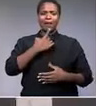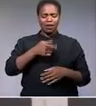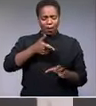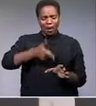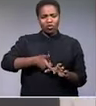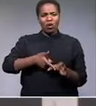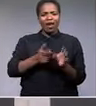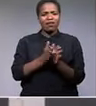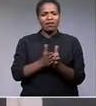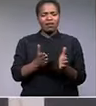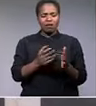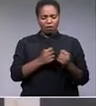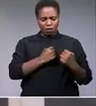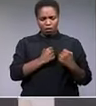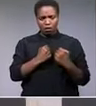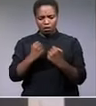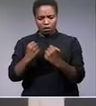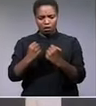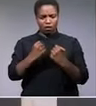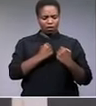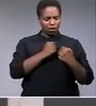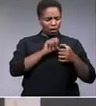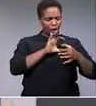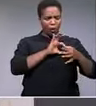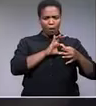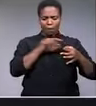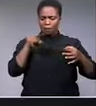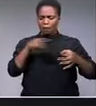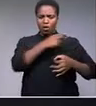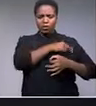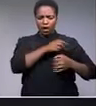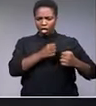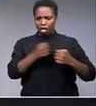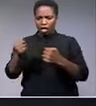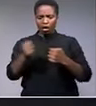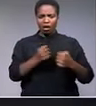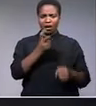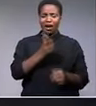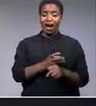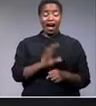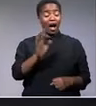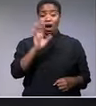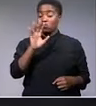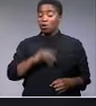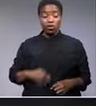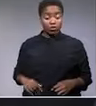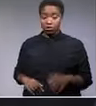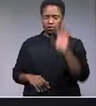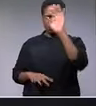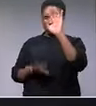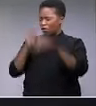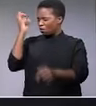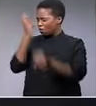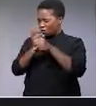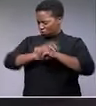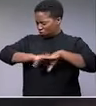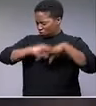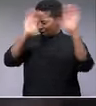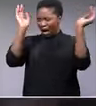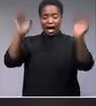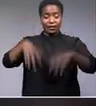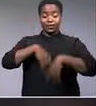work and want improved working conditions. The situation here is deteriorating. We can't,